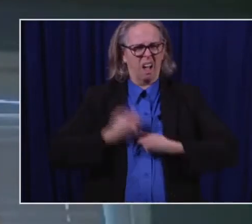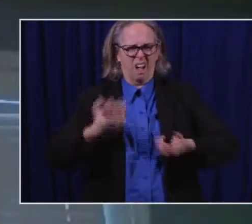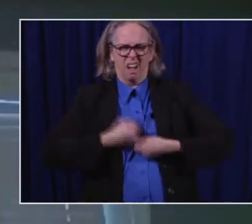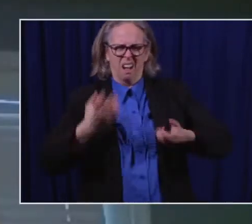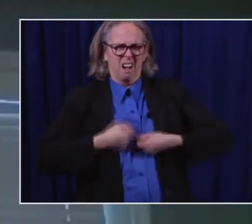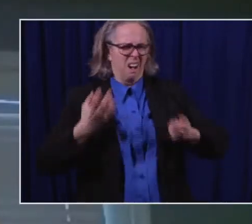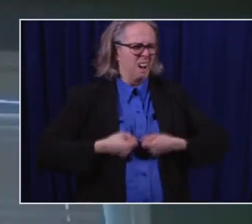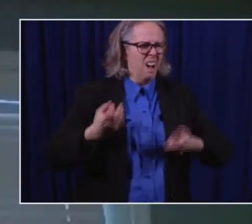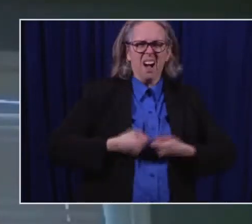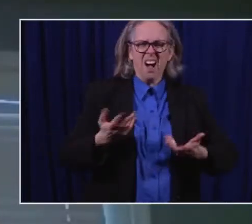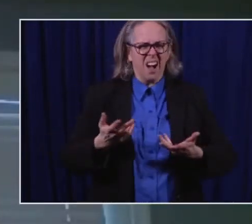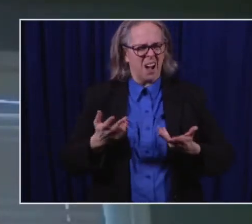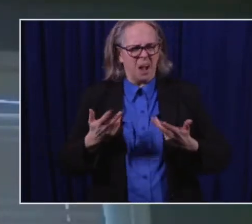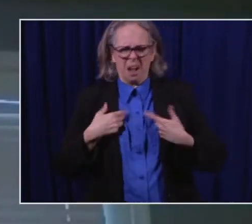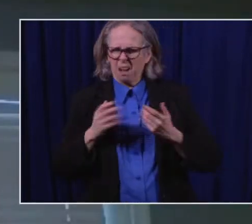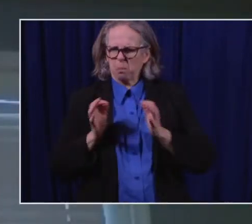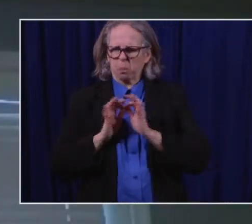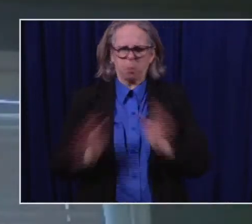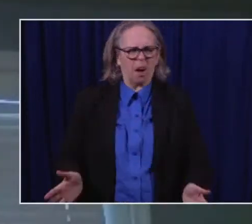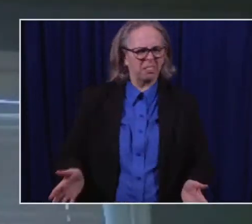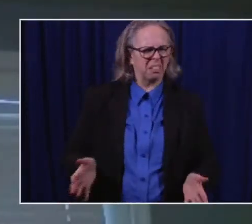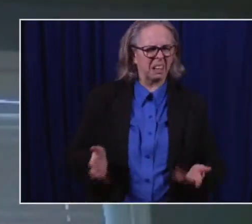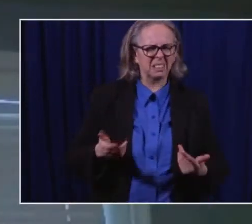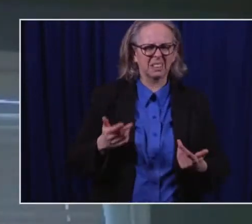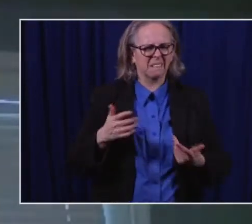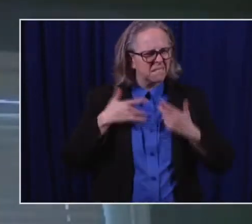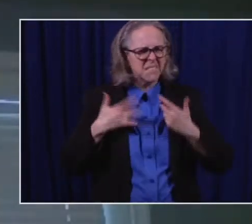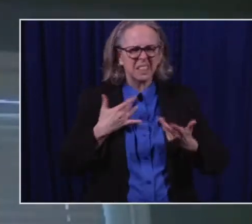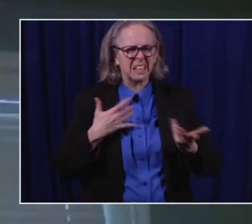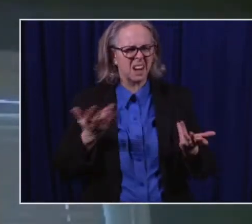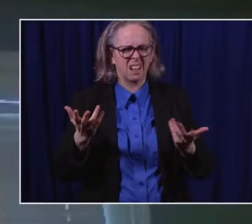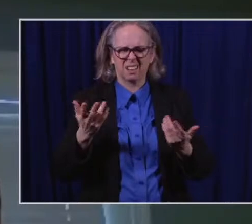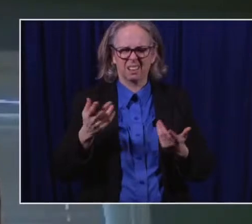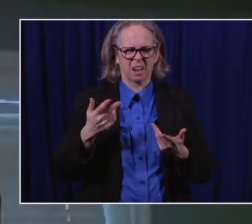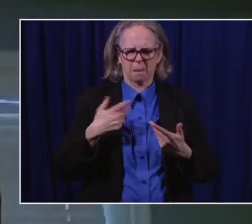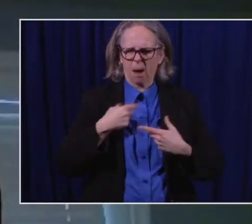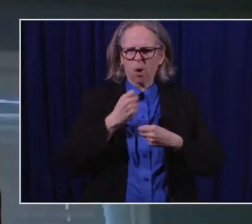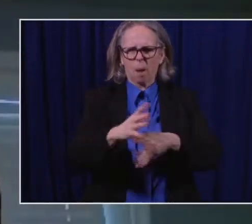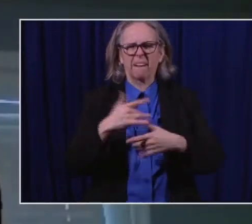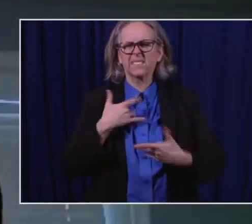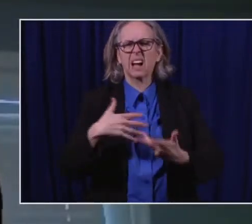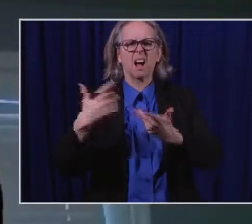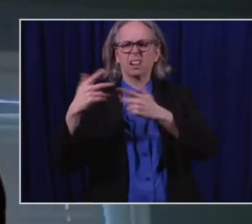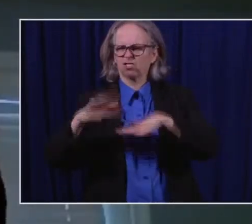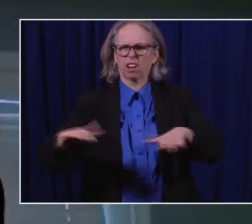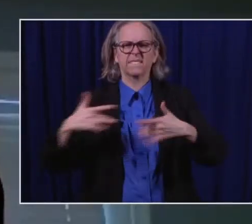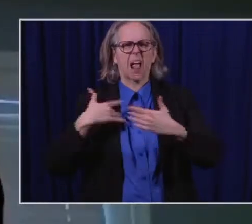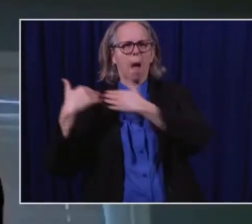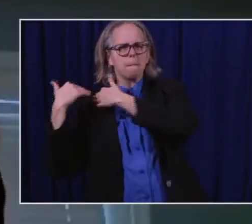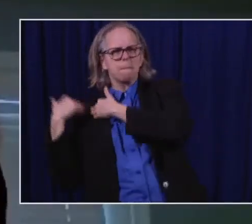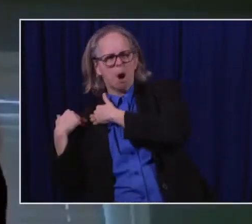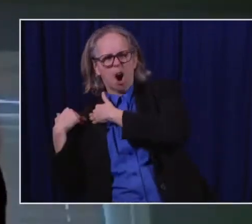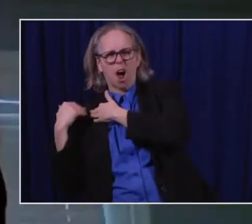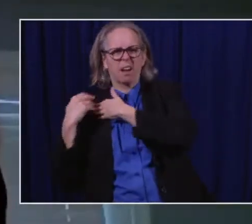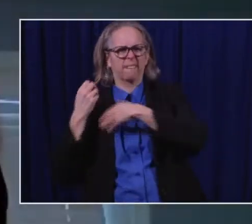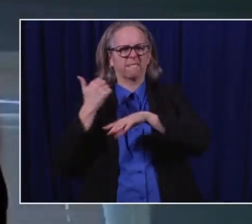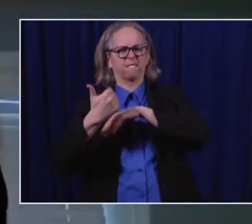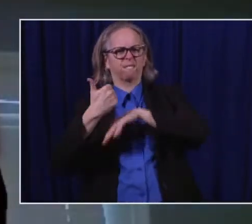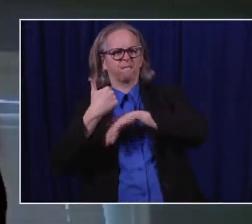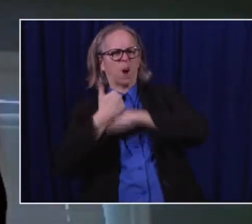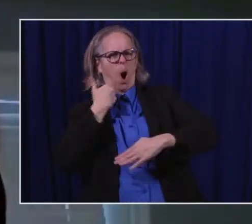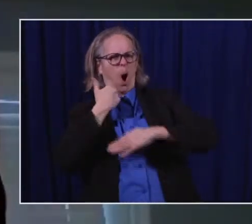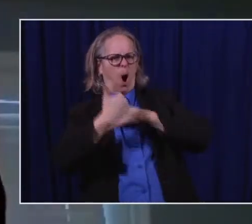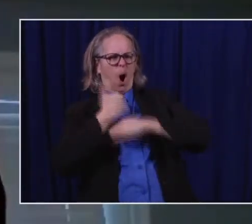live, using drugs, alcohol, or engaging in other risky behaviors, struggling with school, or disconnecting from family and